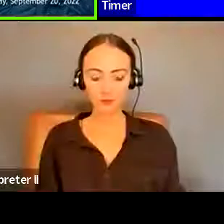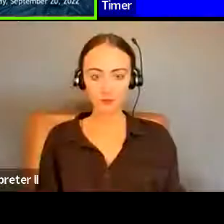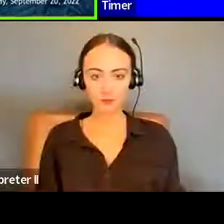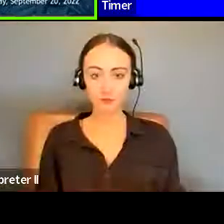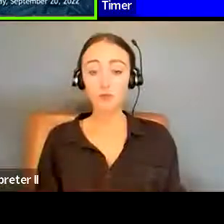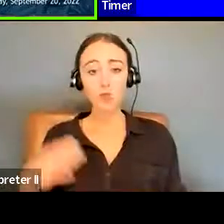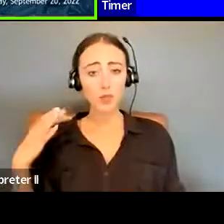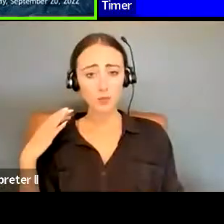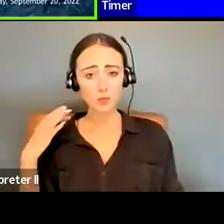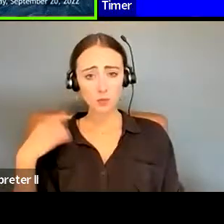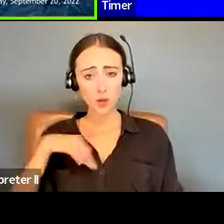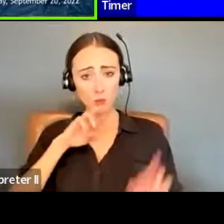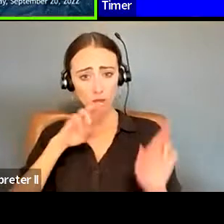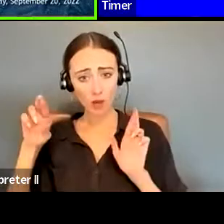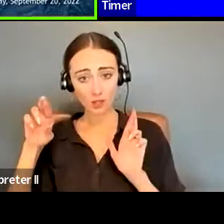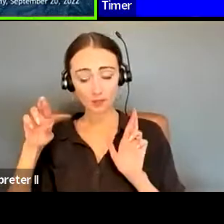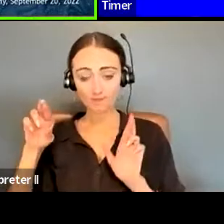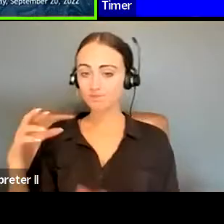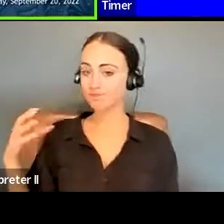No.